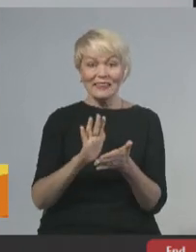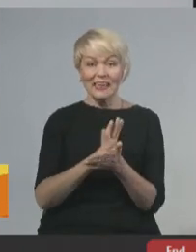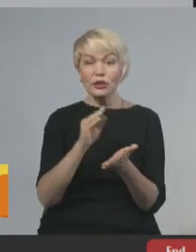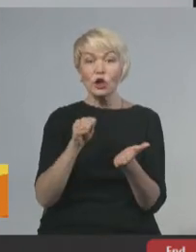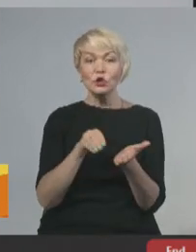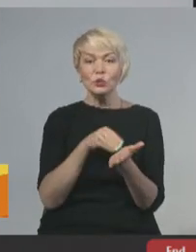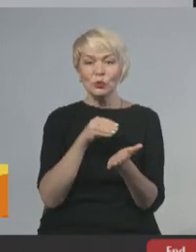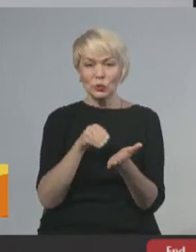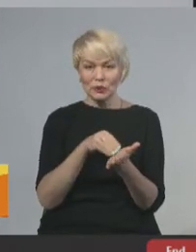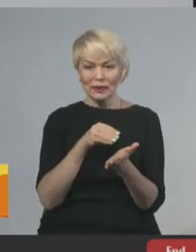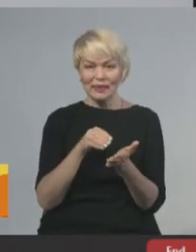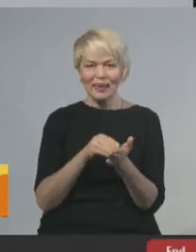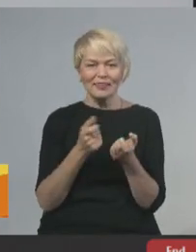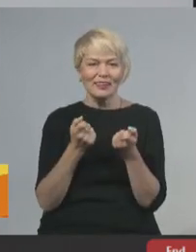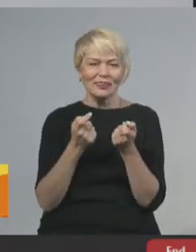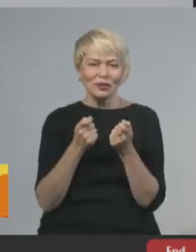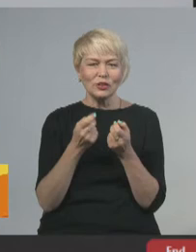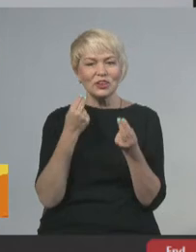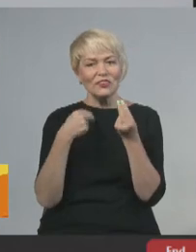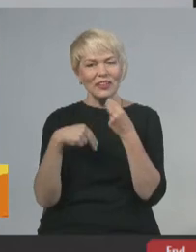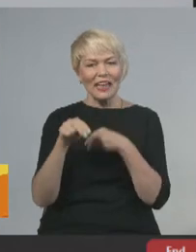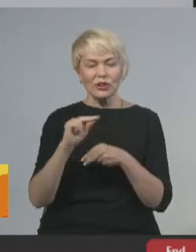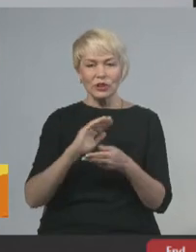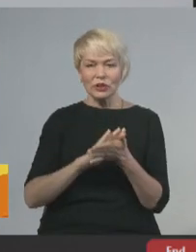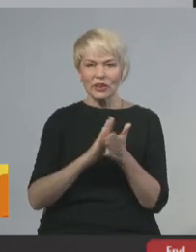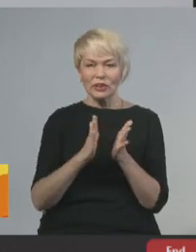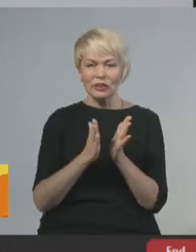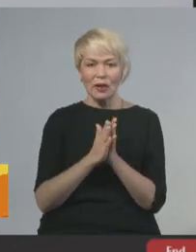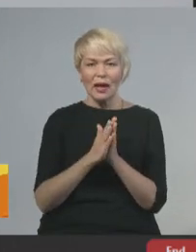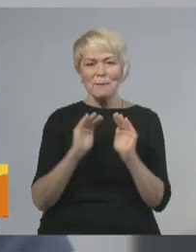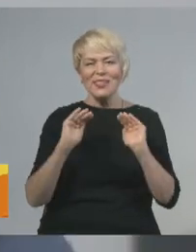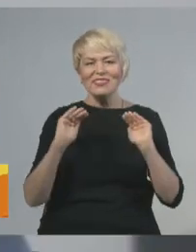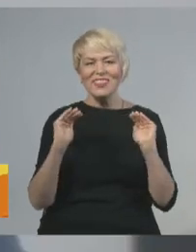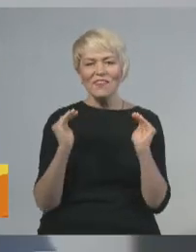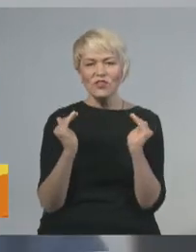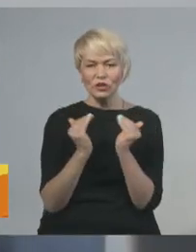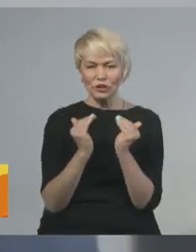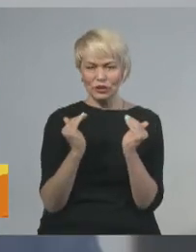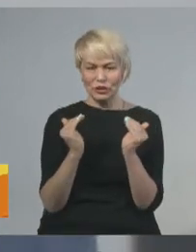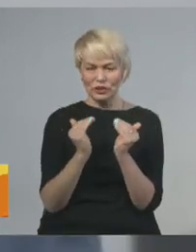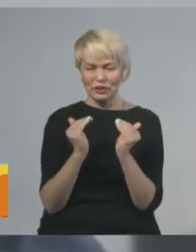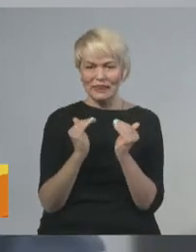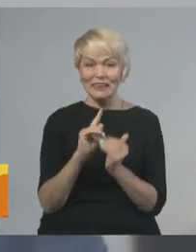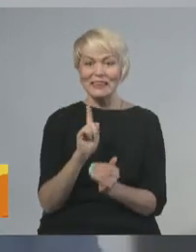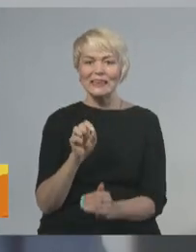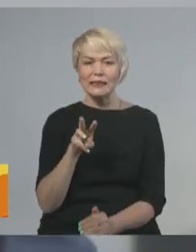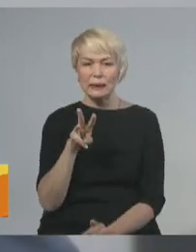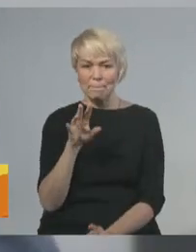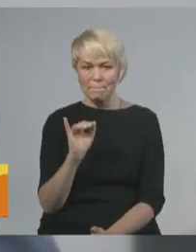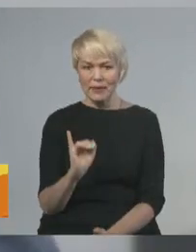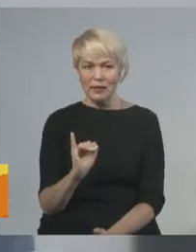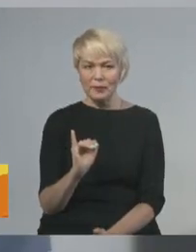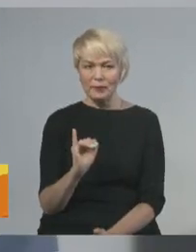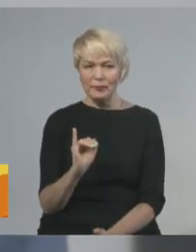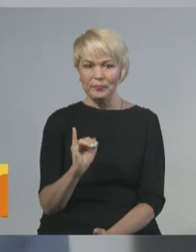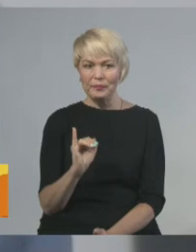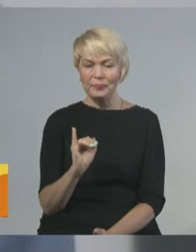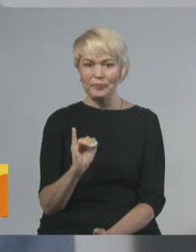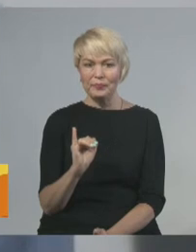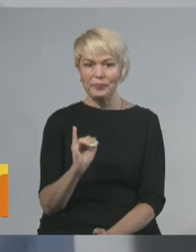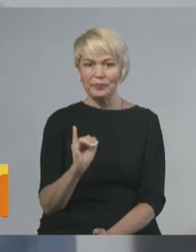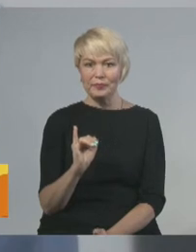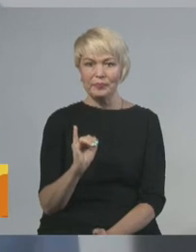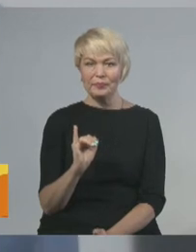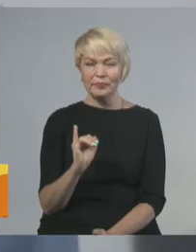worse situation we are very small media outlet but it gives probably a bit more room for